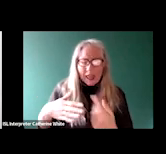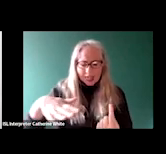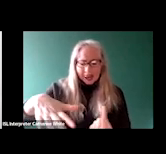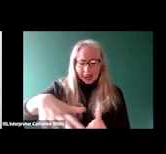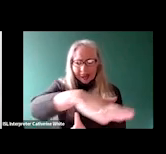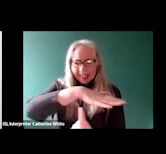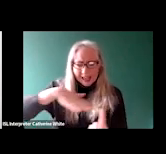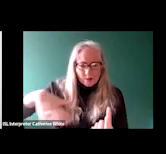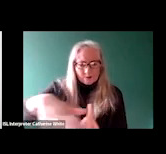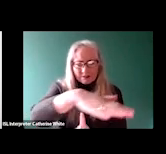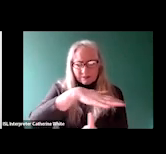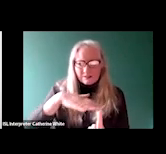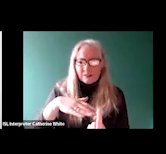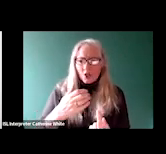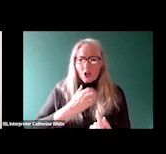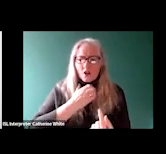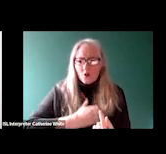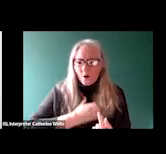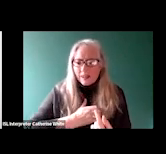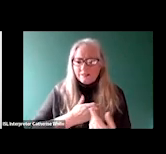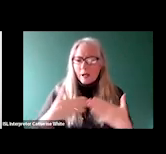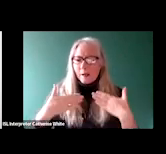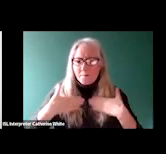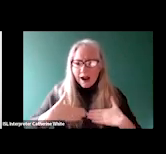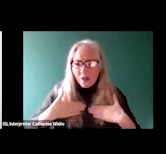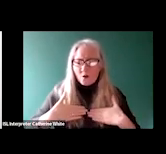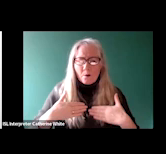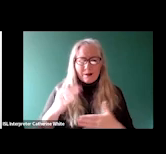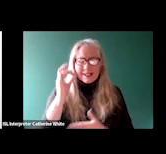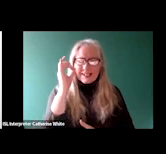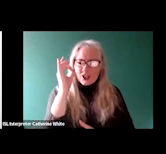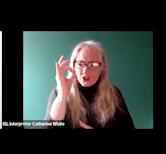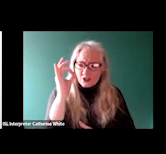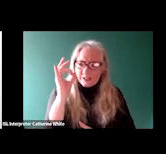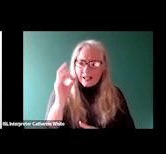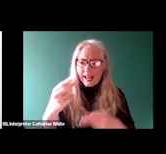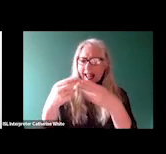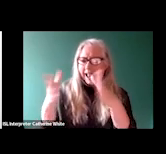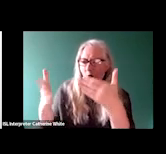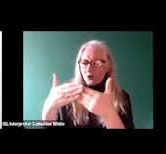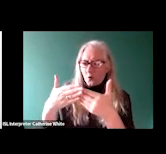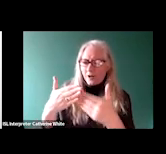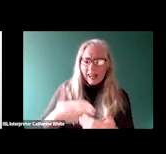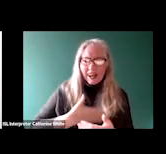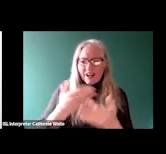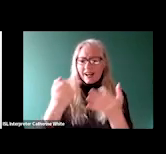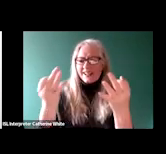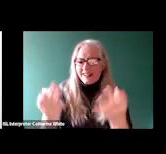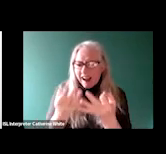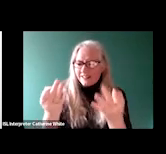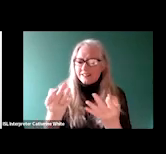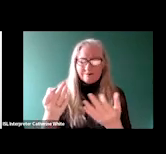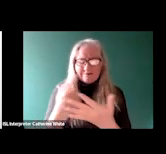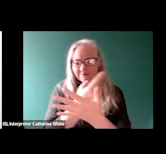It deals with toilets and bathrooms, kitchens, and then outdoor and living space, including gardens and balconies,